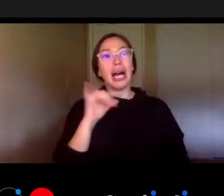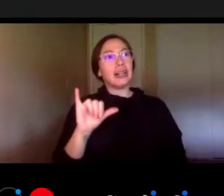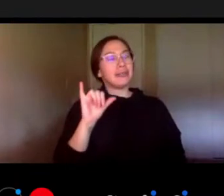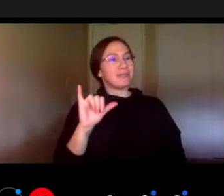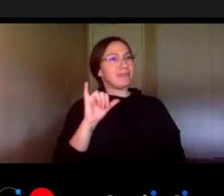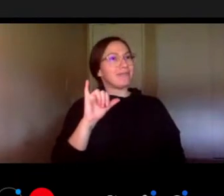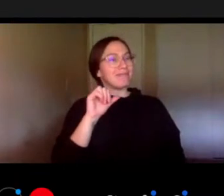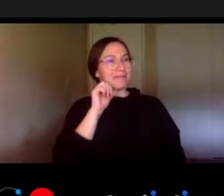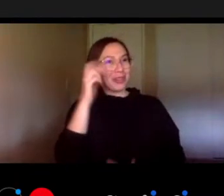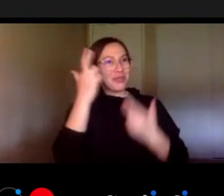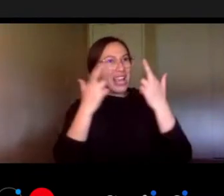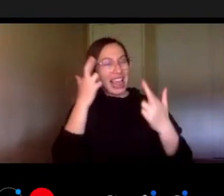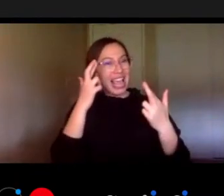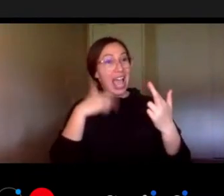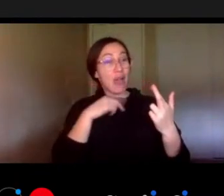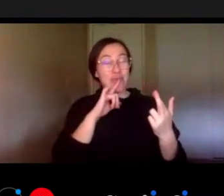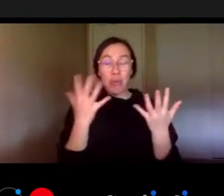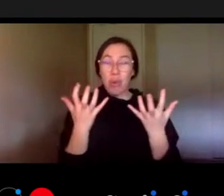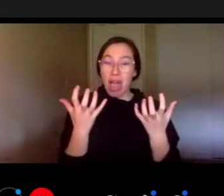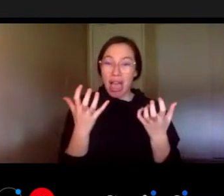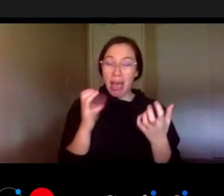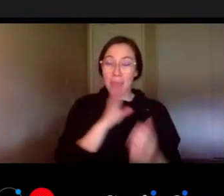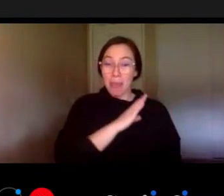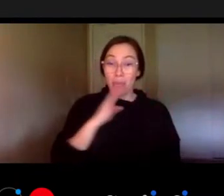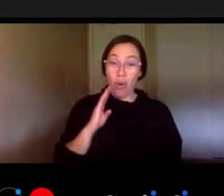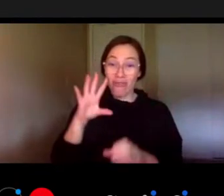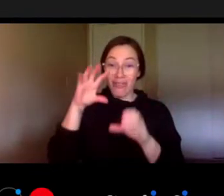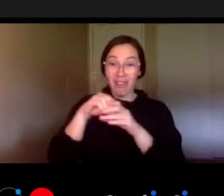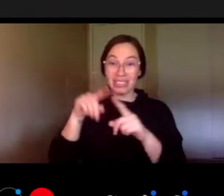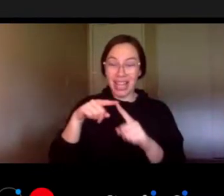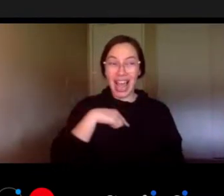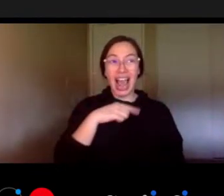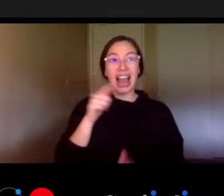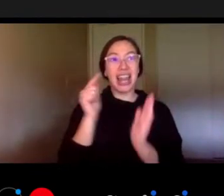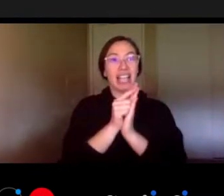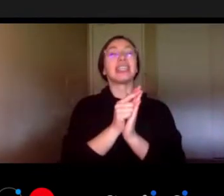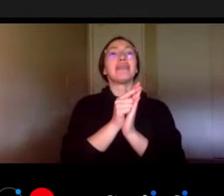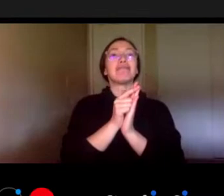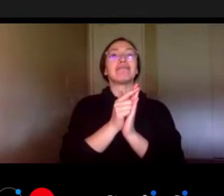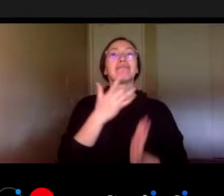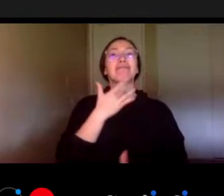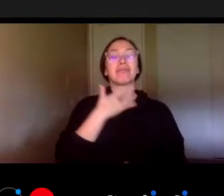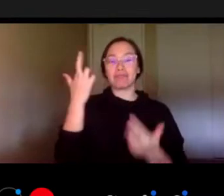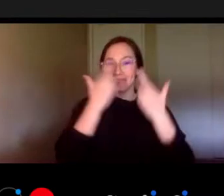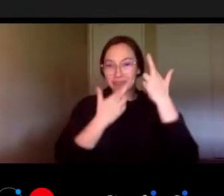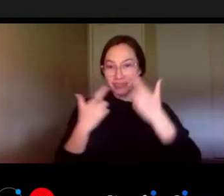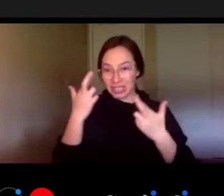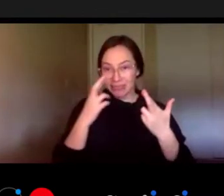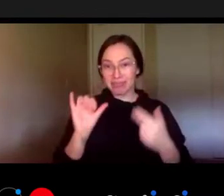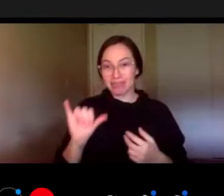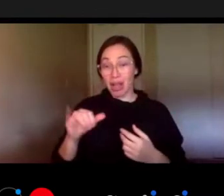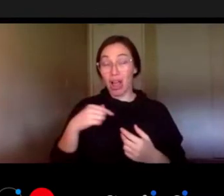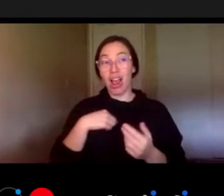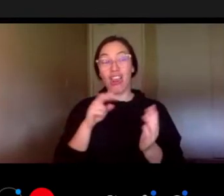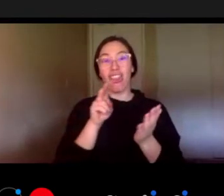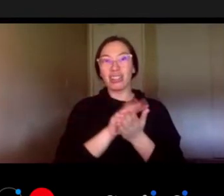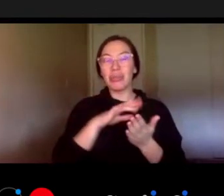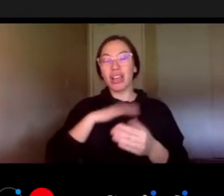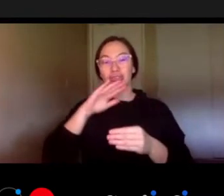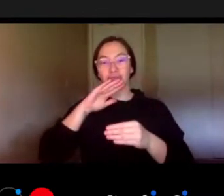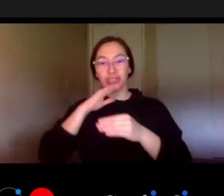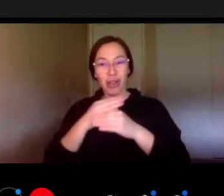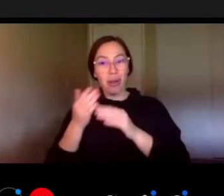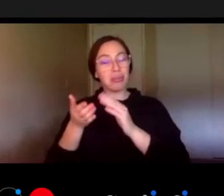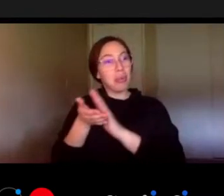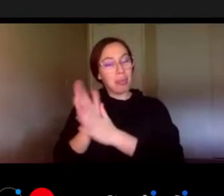do it until I lost. And so then when I lost, my daughter was started going